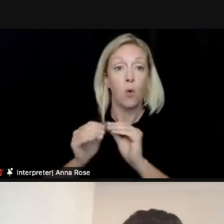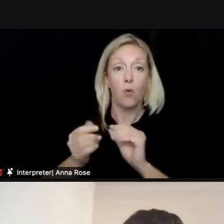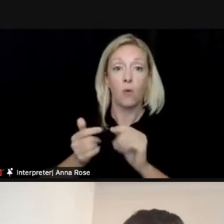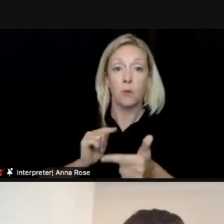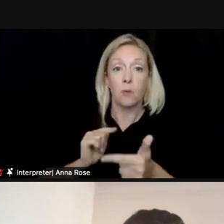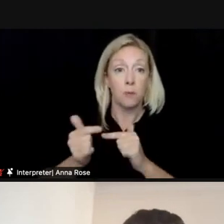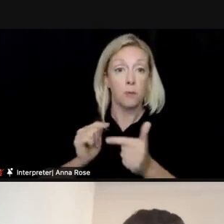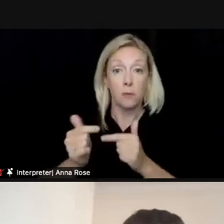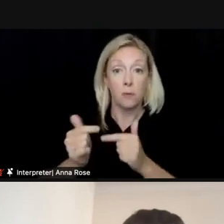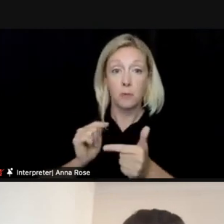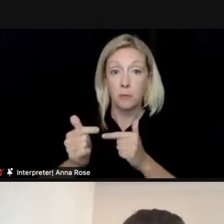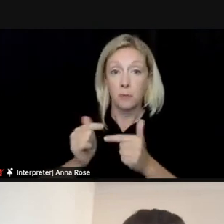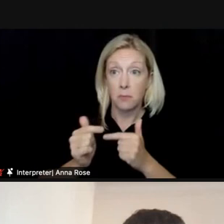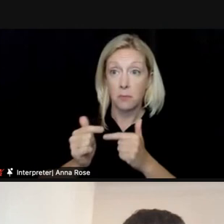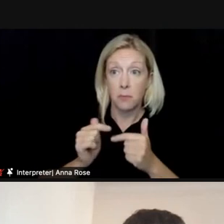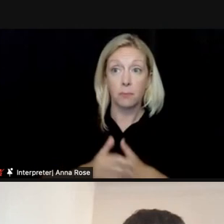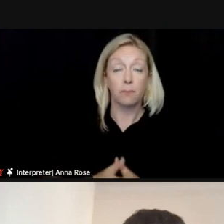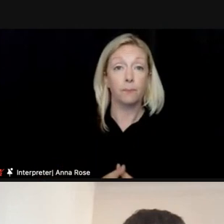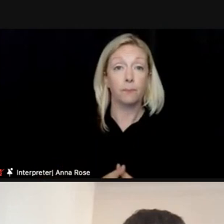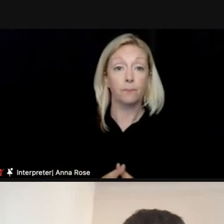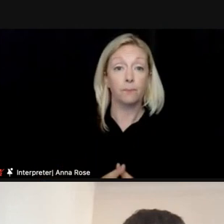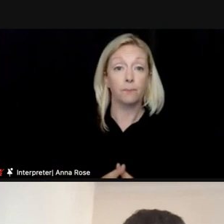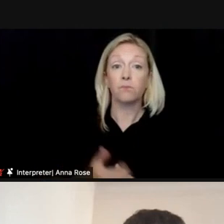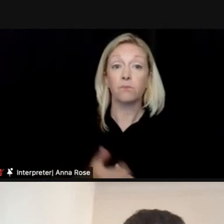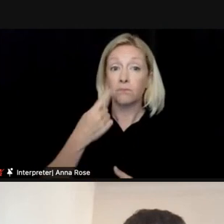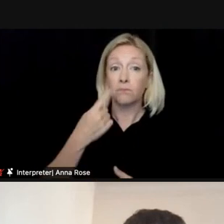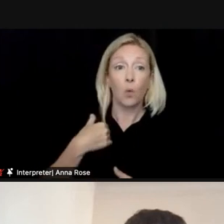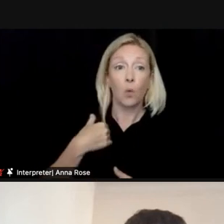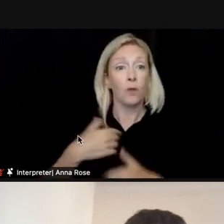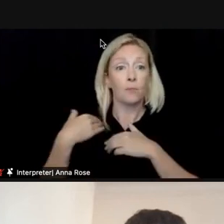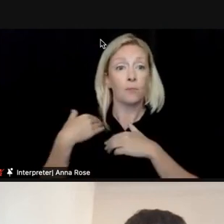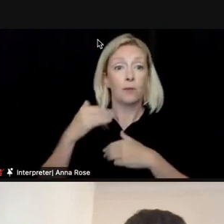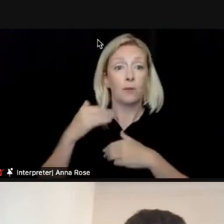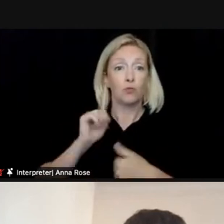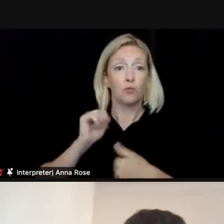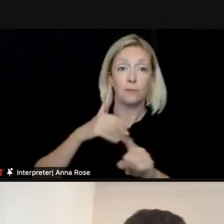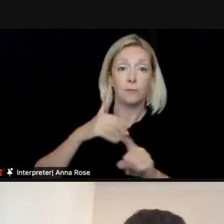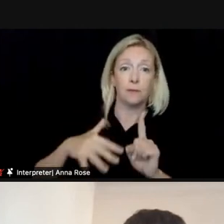Oftentimes, we provide and set up the environment for our children to communicate.